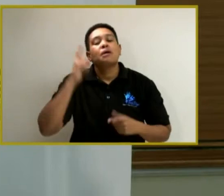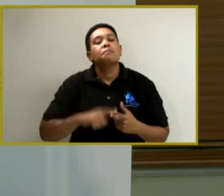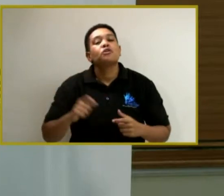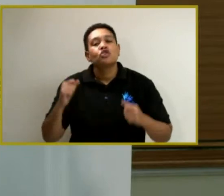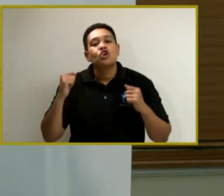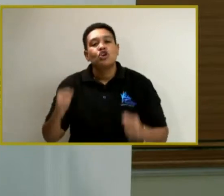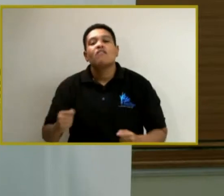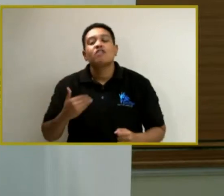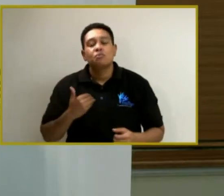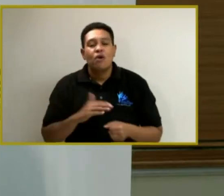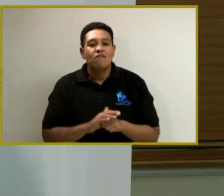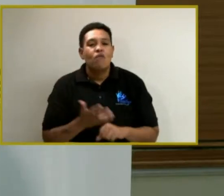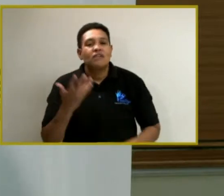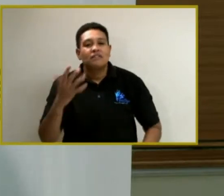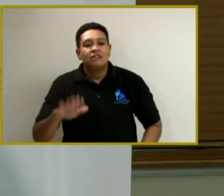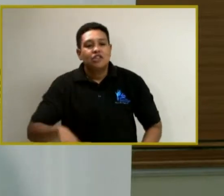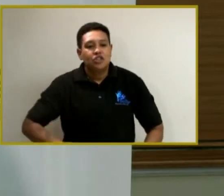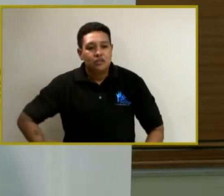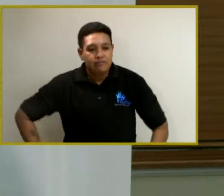have COVID.